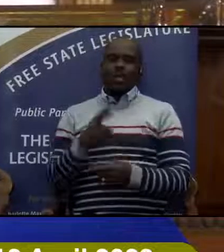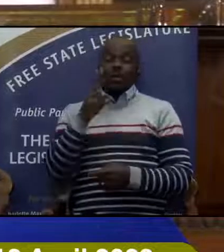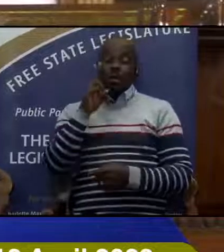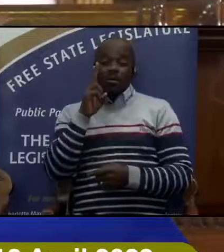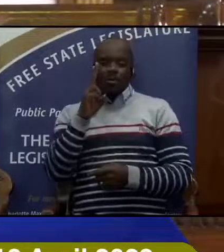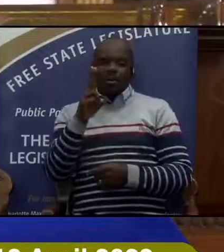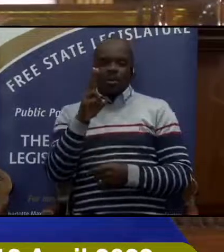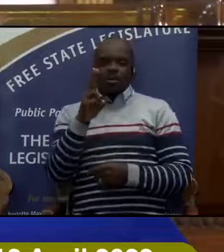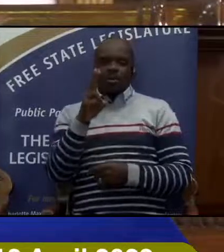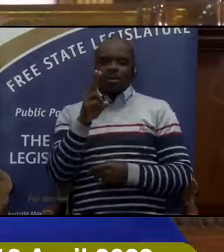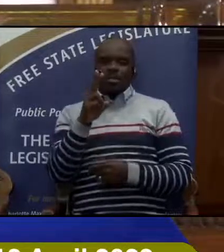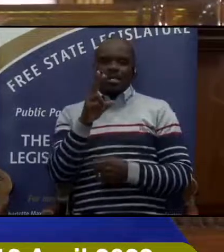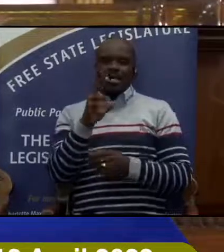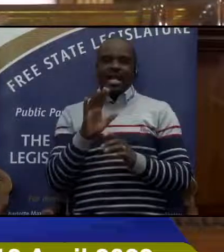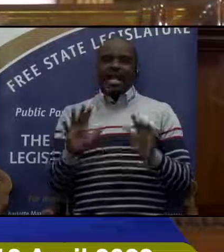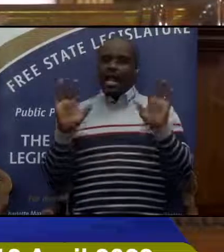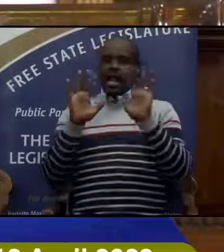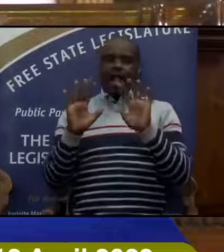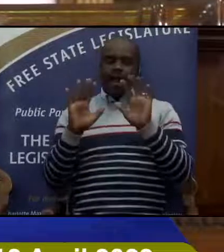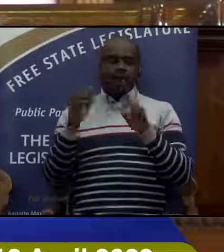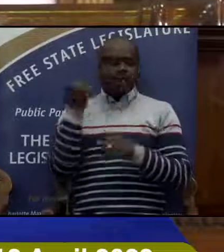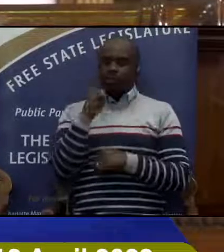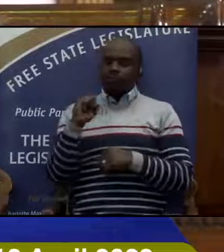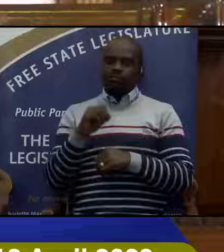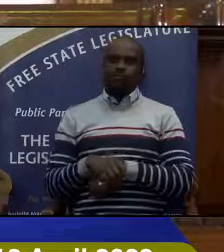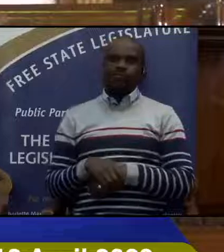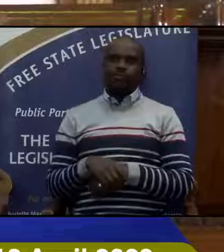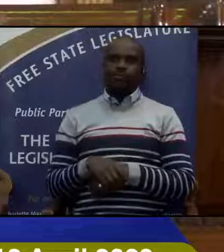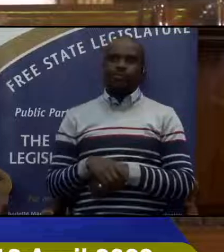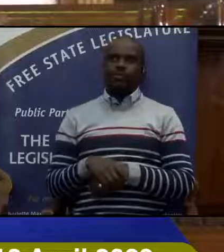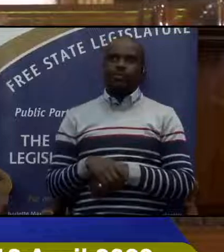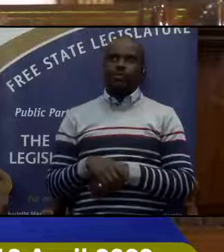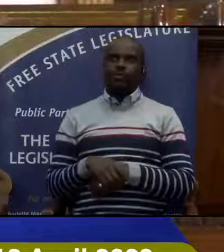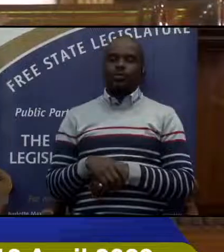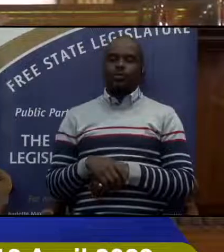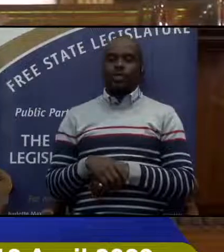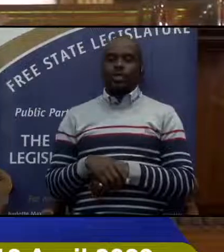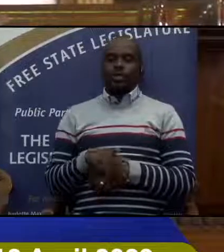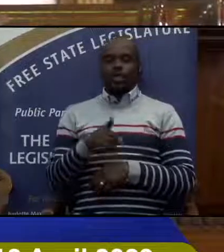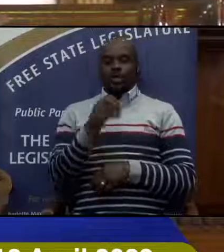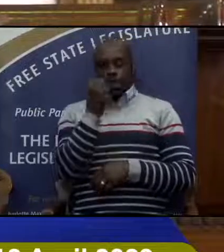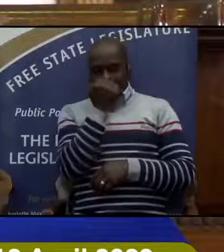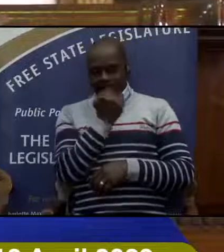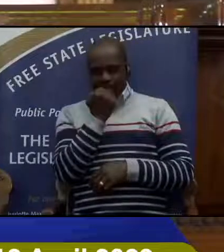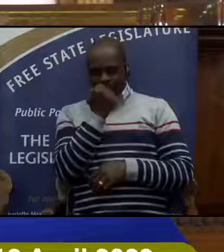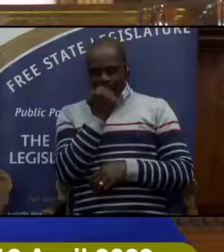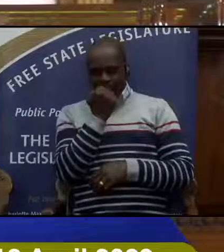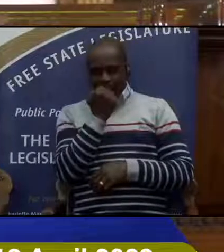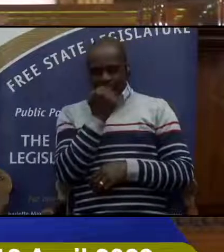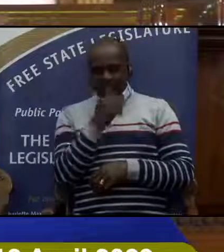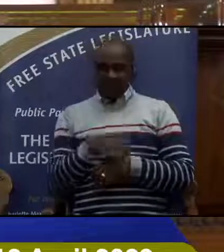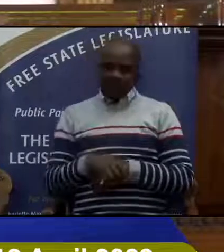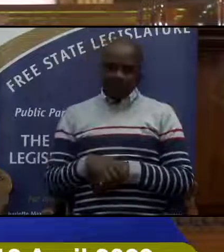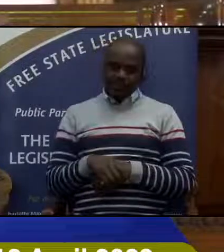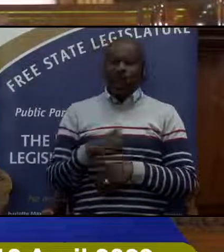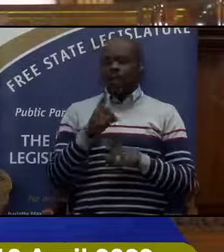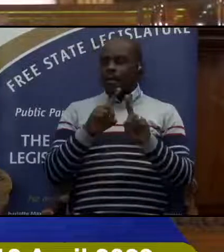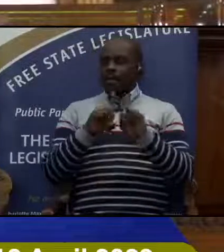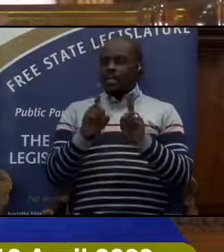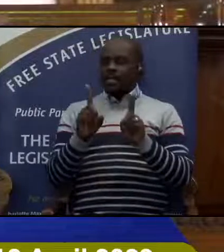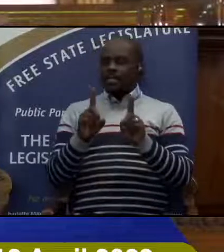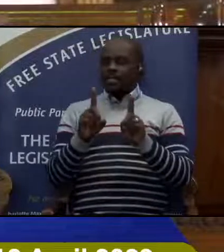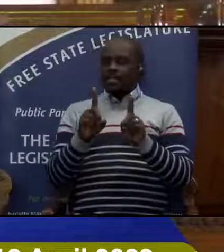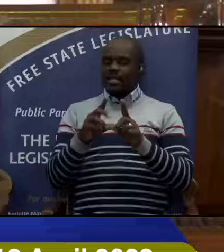Speaker, we have forgiven, but we have not yet